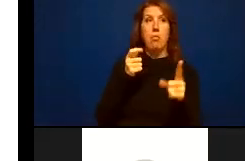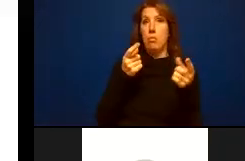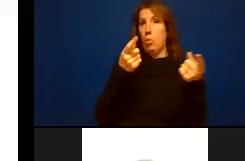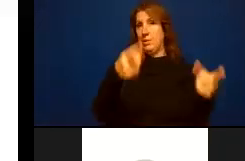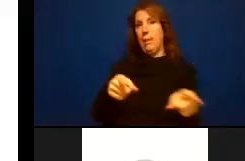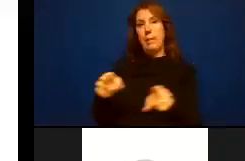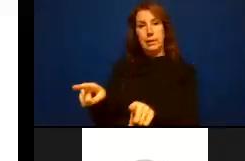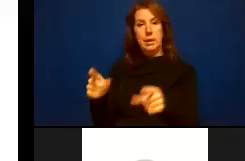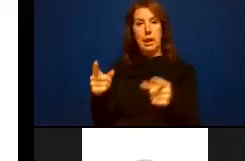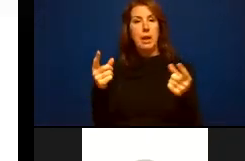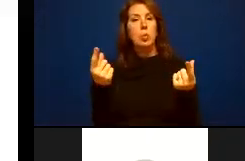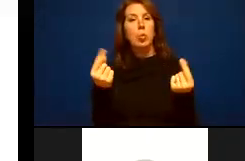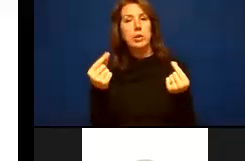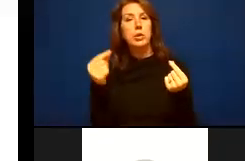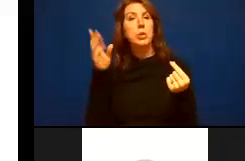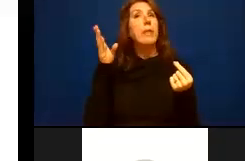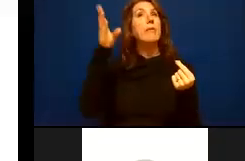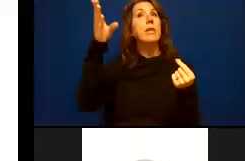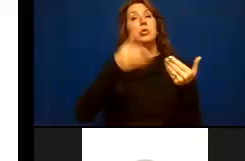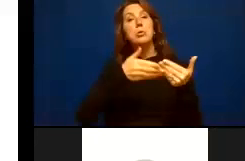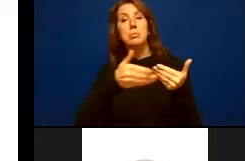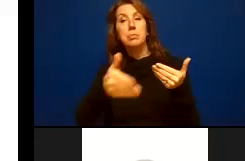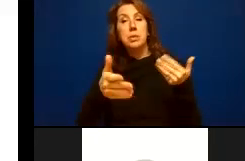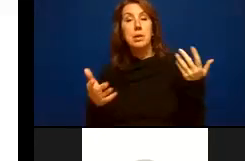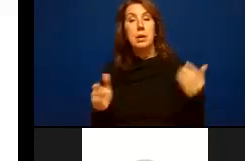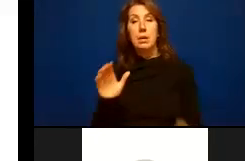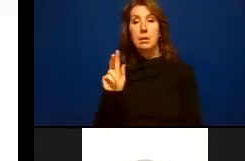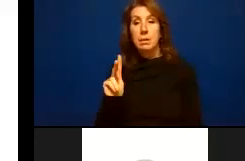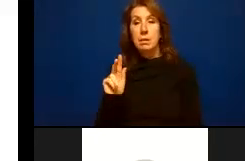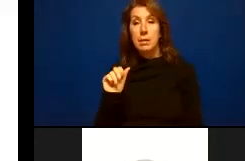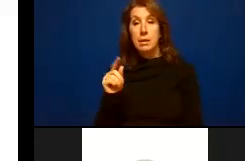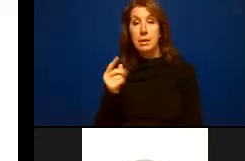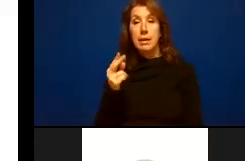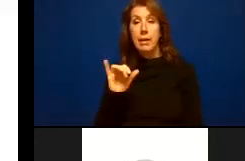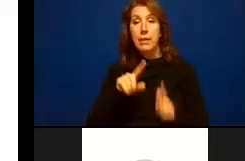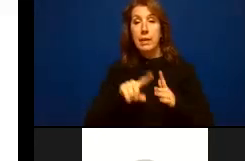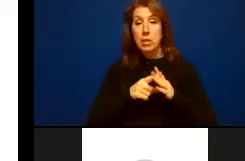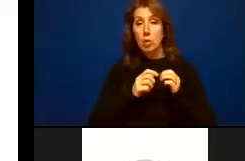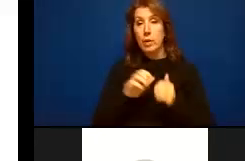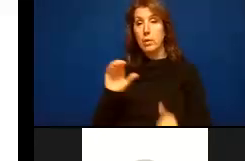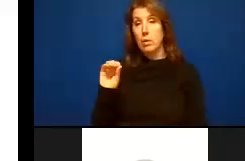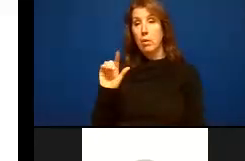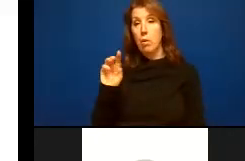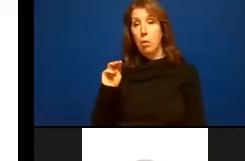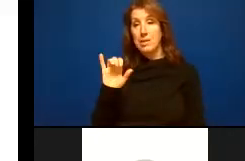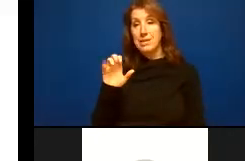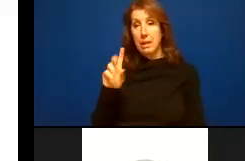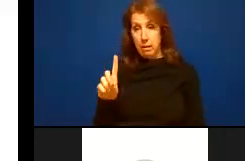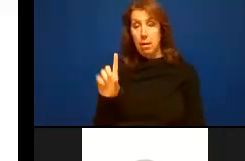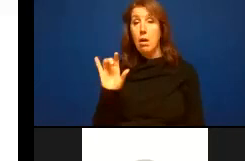here. So you know, Kathy started with Olmstead as sort of the frame, and I think that's